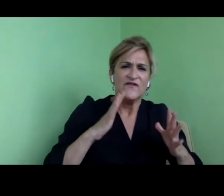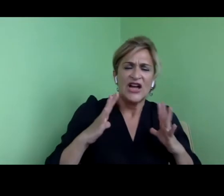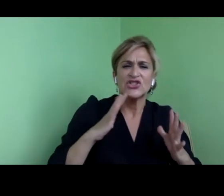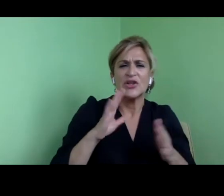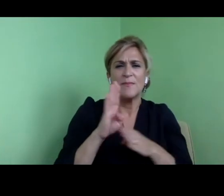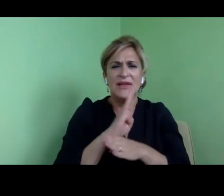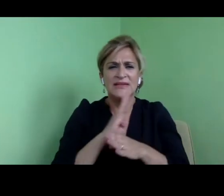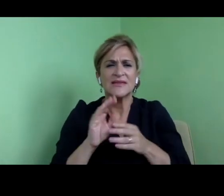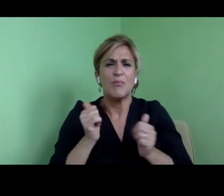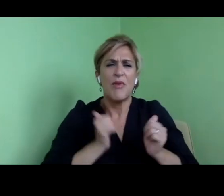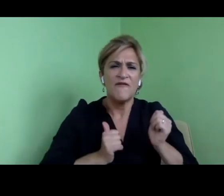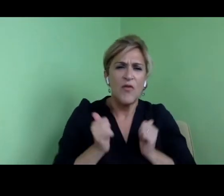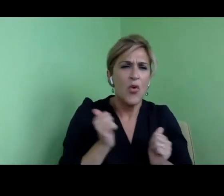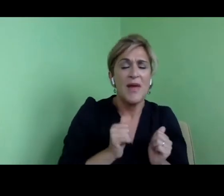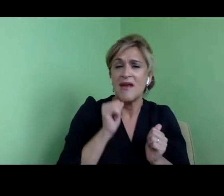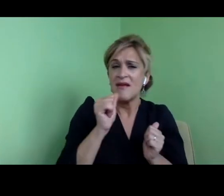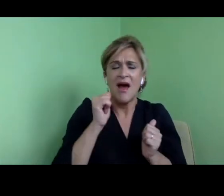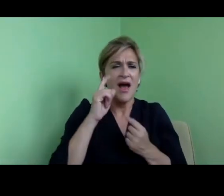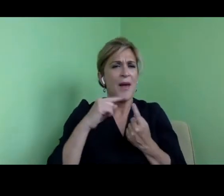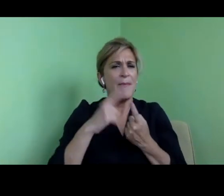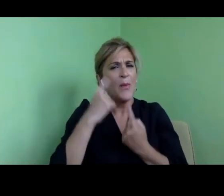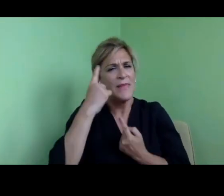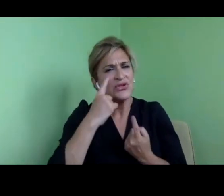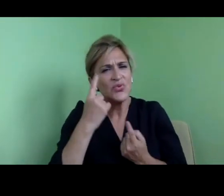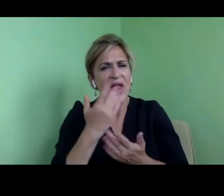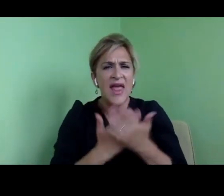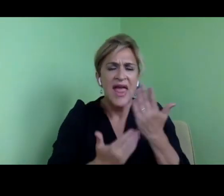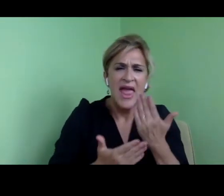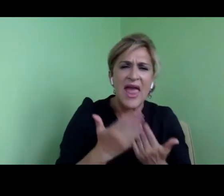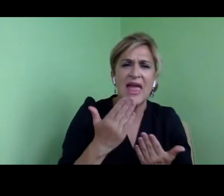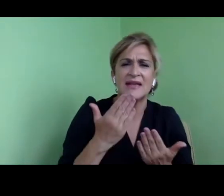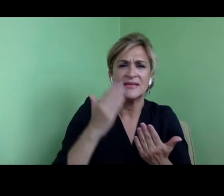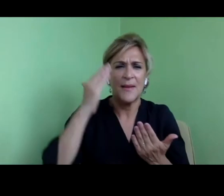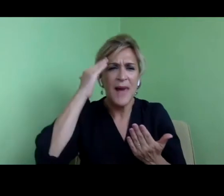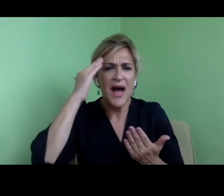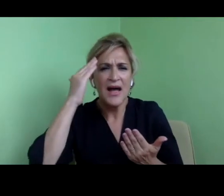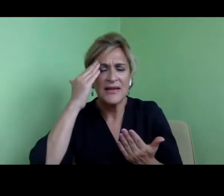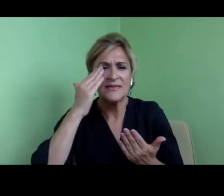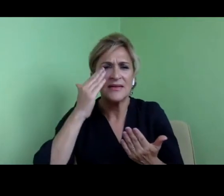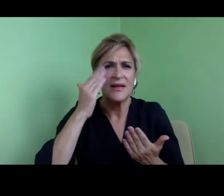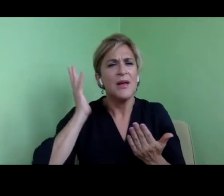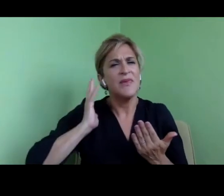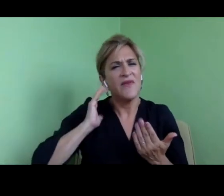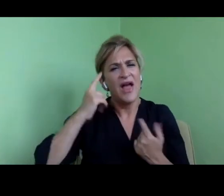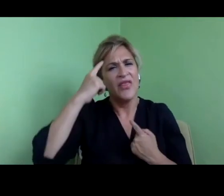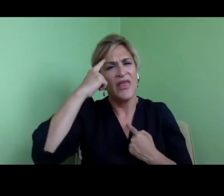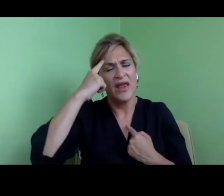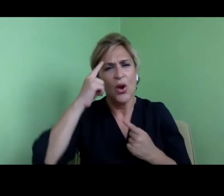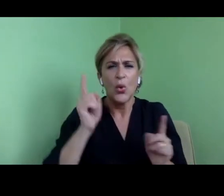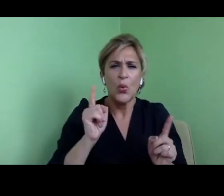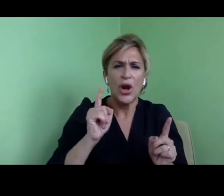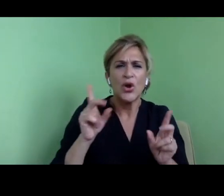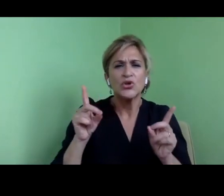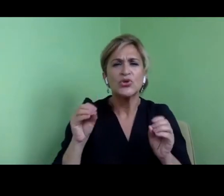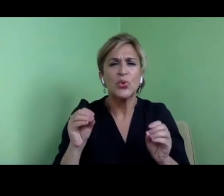mysteries, invisible hands, legs, minds, behind things I still think, wear, do. It's not about the